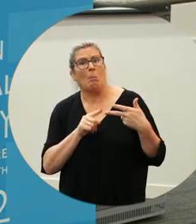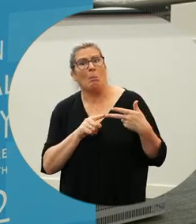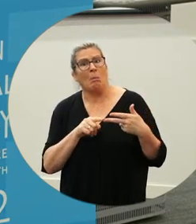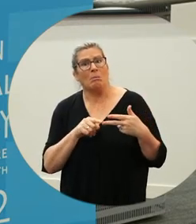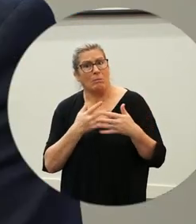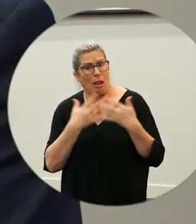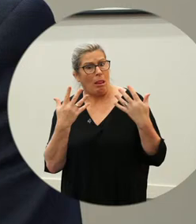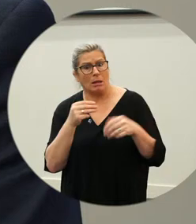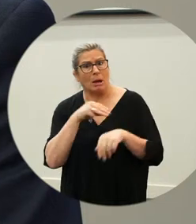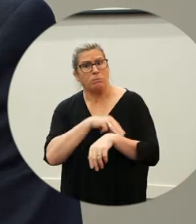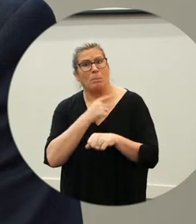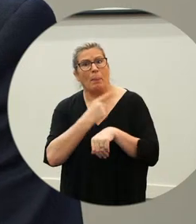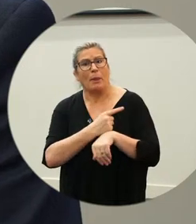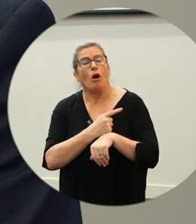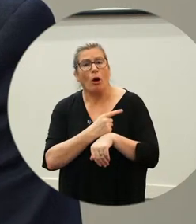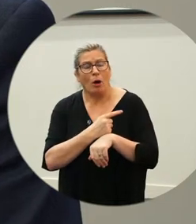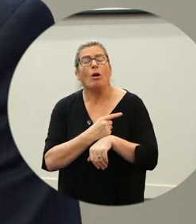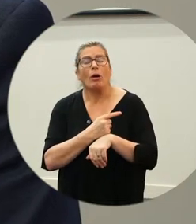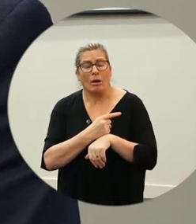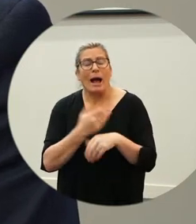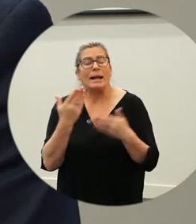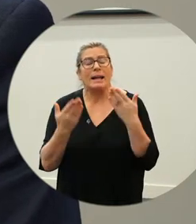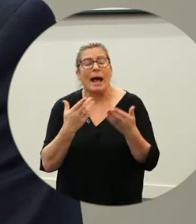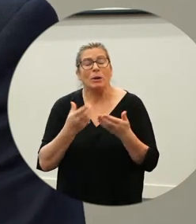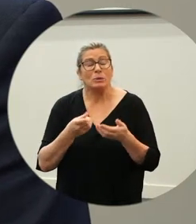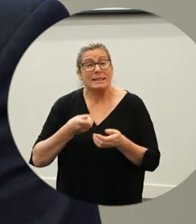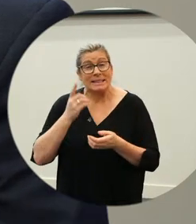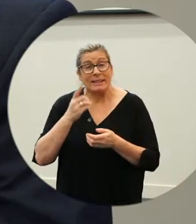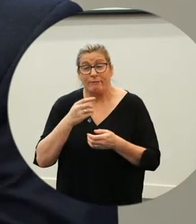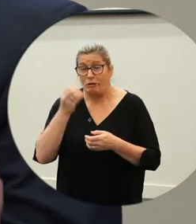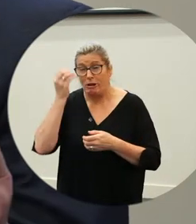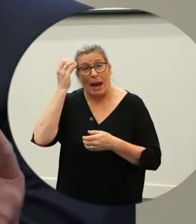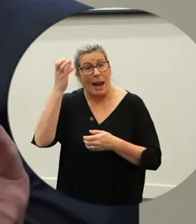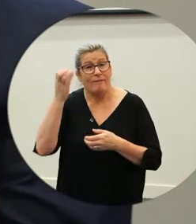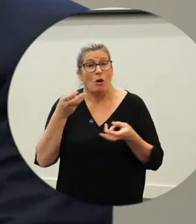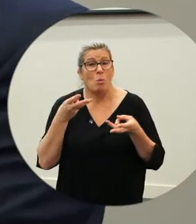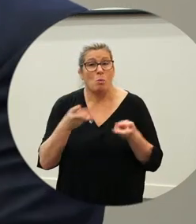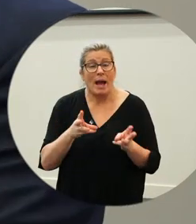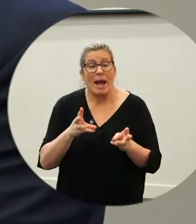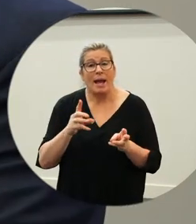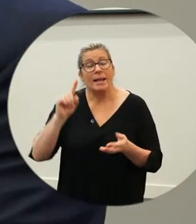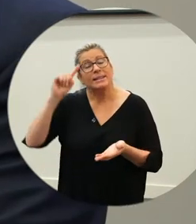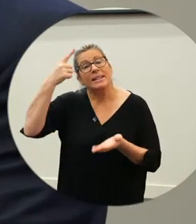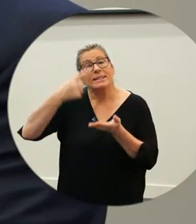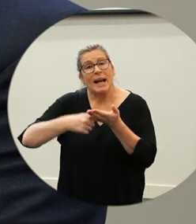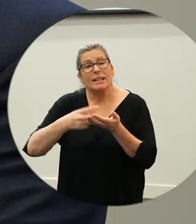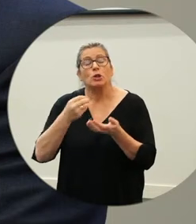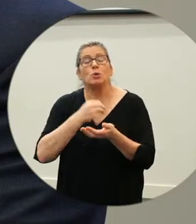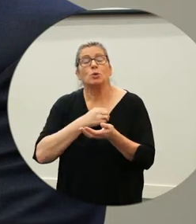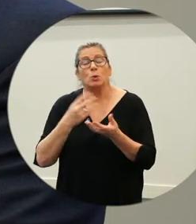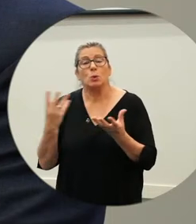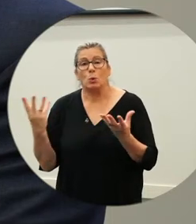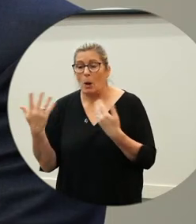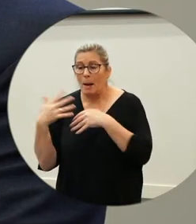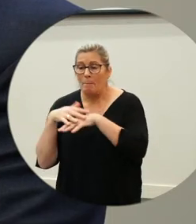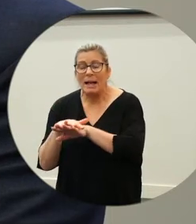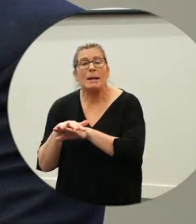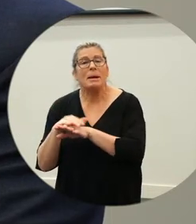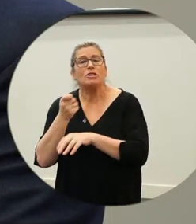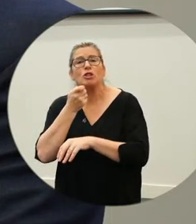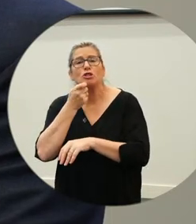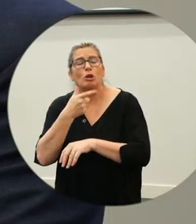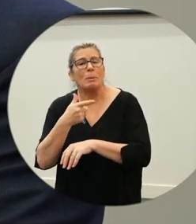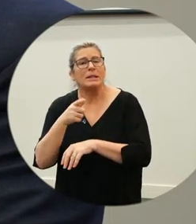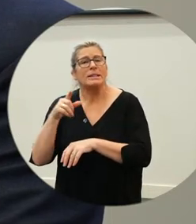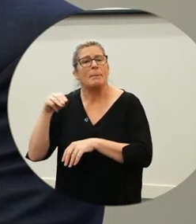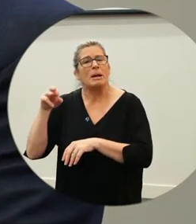And the way they did it was clever. They decided to amalgamate the Dublin Metropolitan Police and